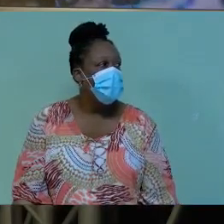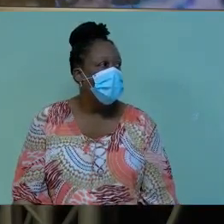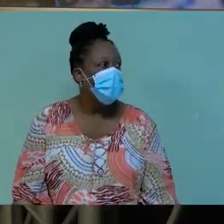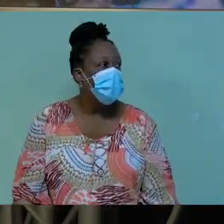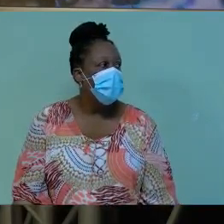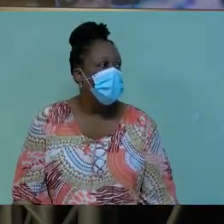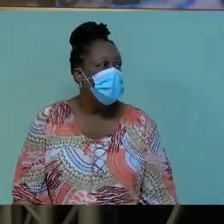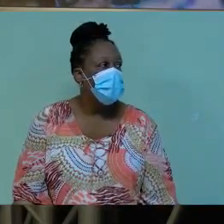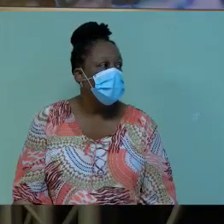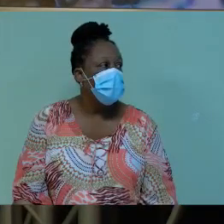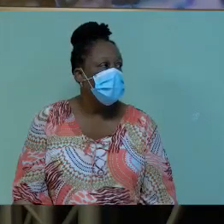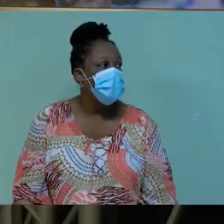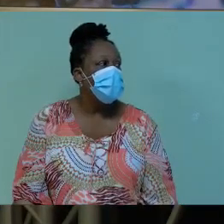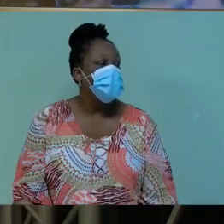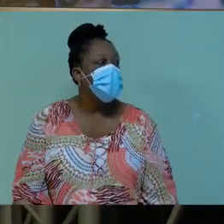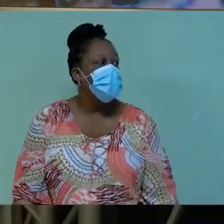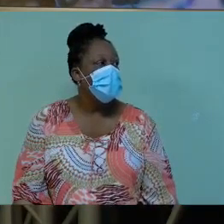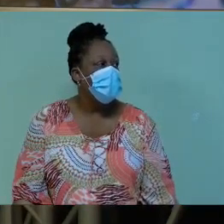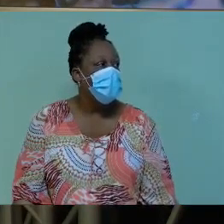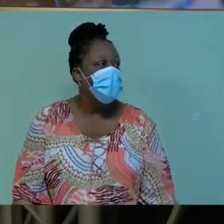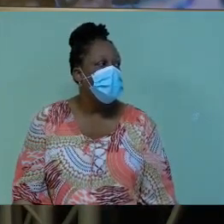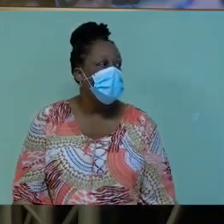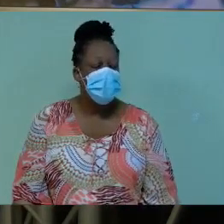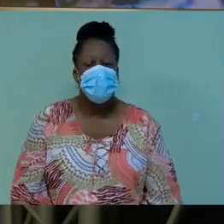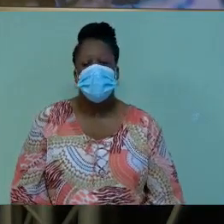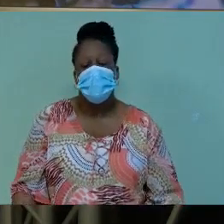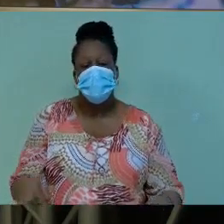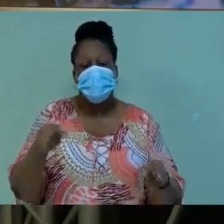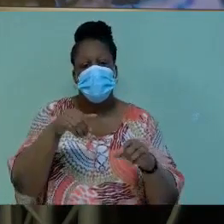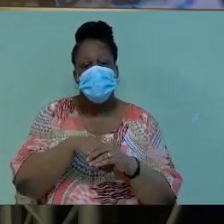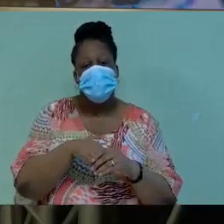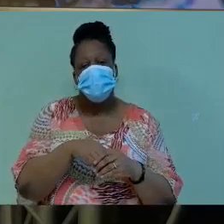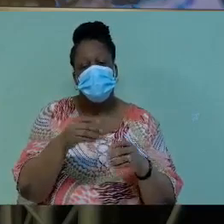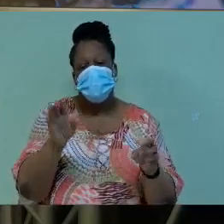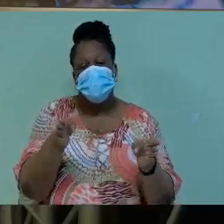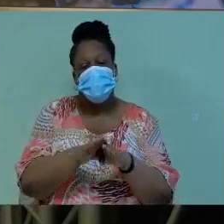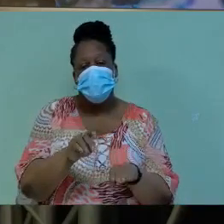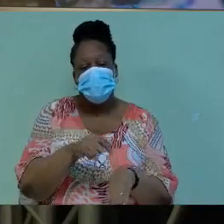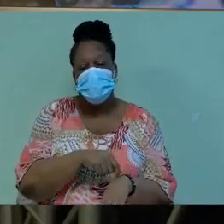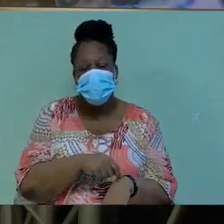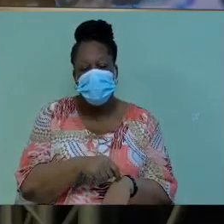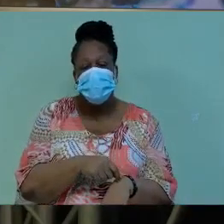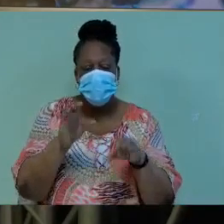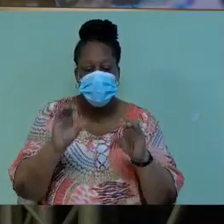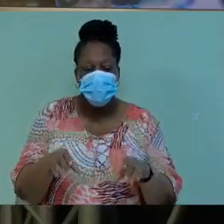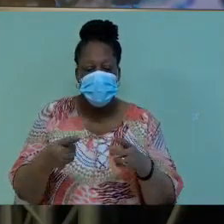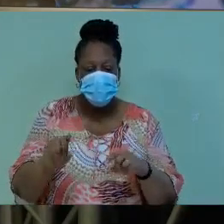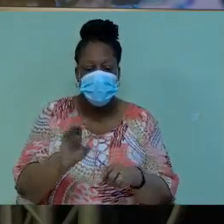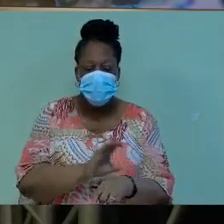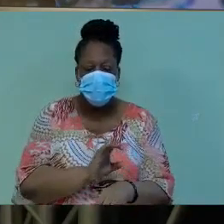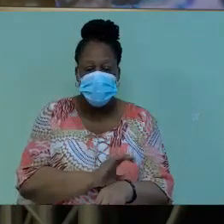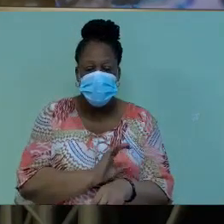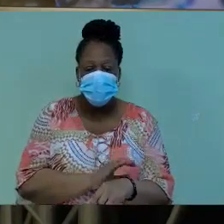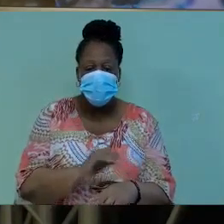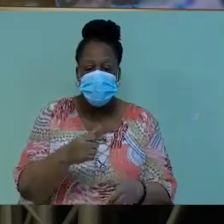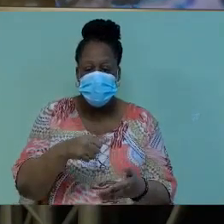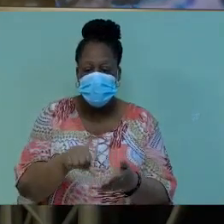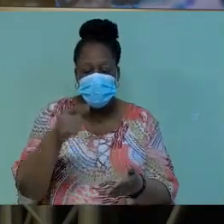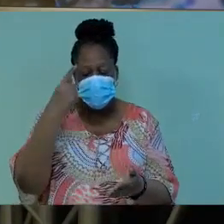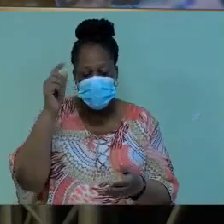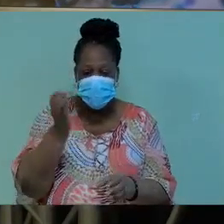still pay for our licenses of vehicles and driver's license online. We would want persons to be able to transact business at the